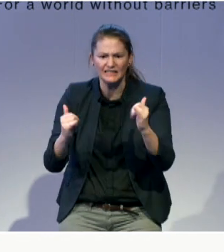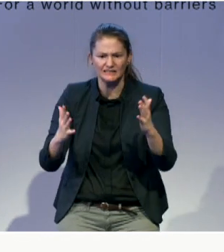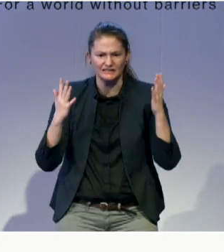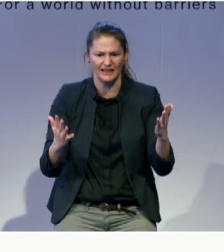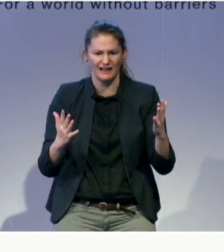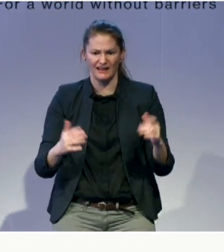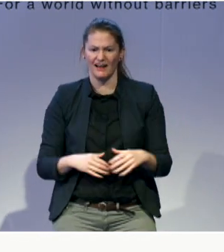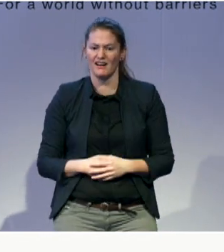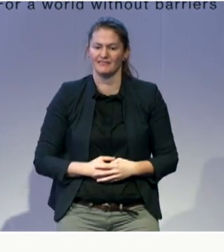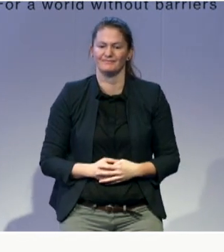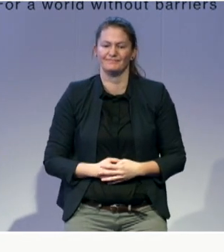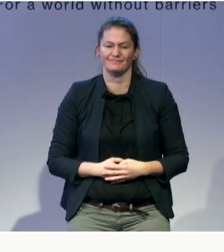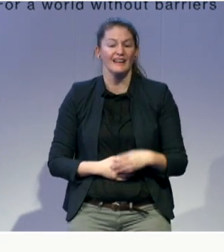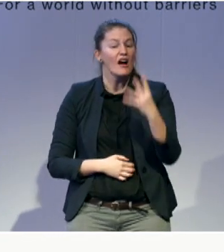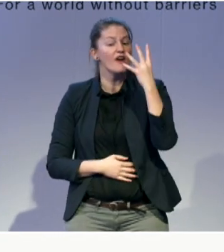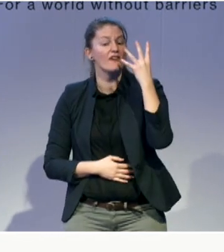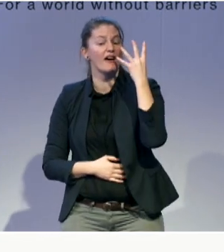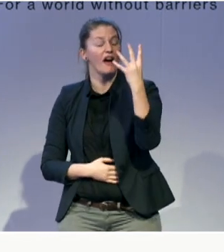for approximately